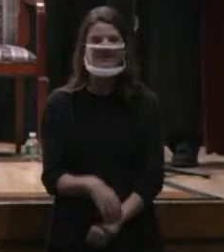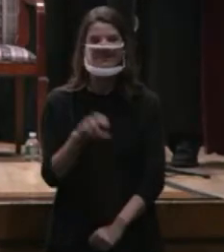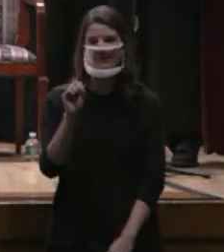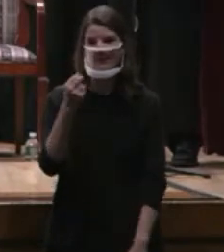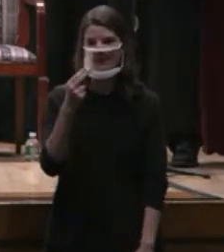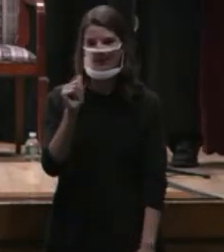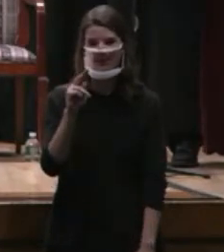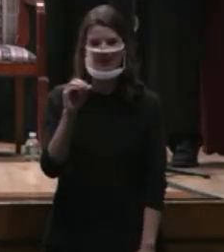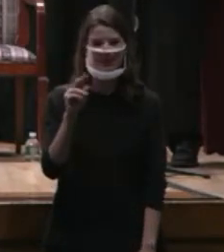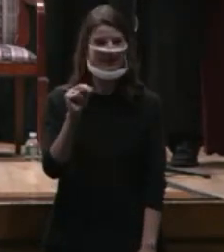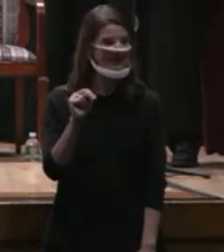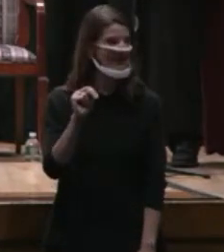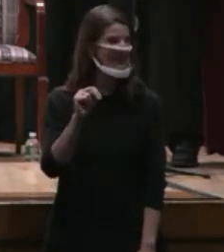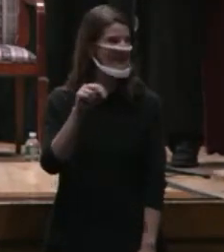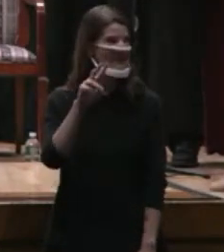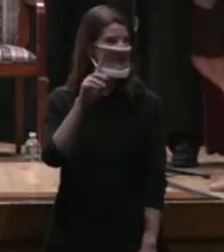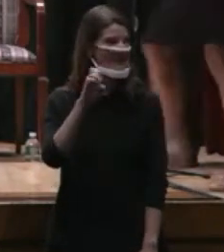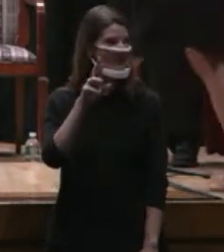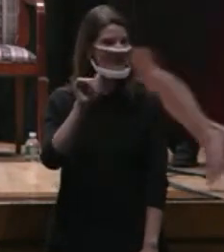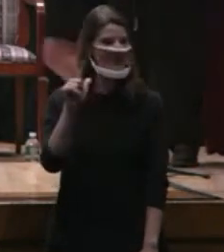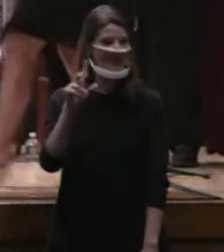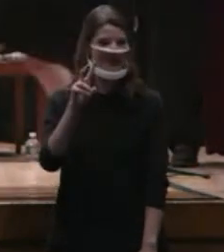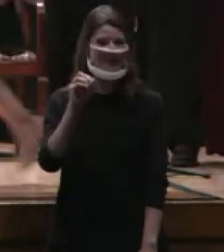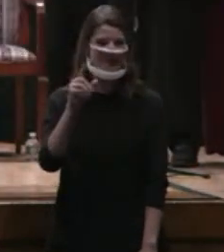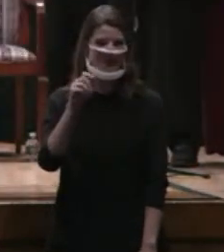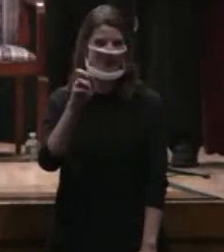Shannon Dural Warity.